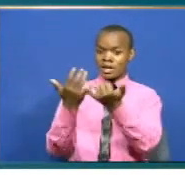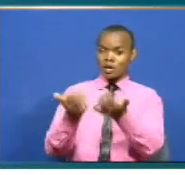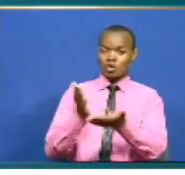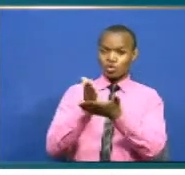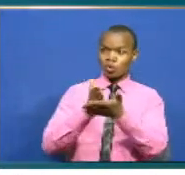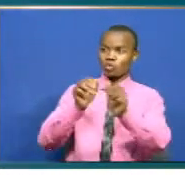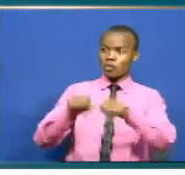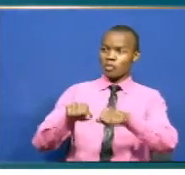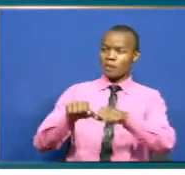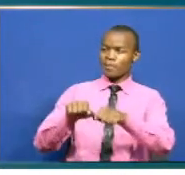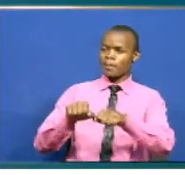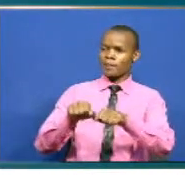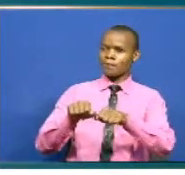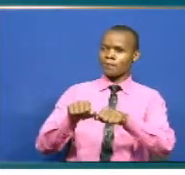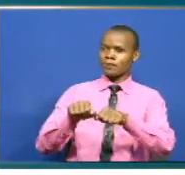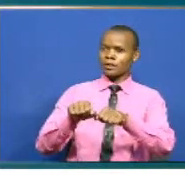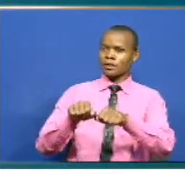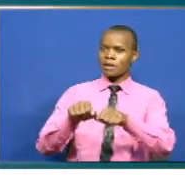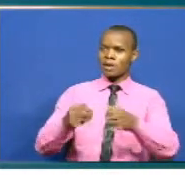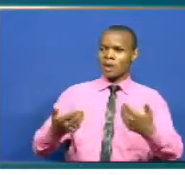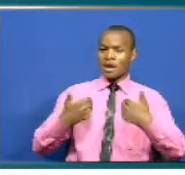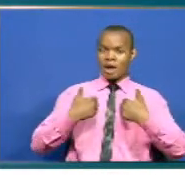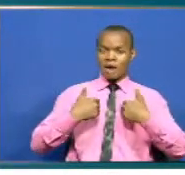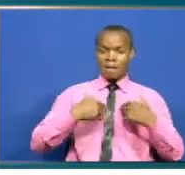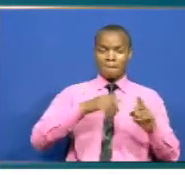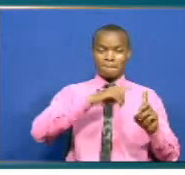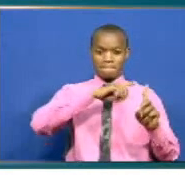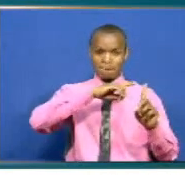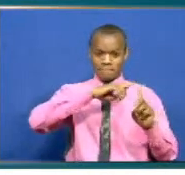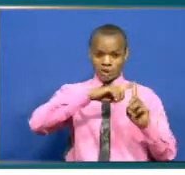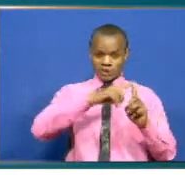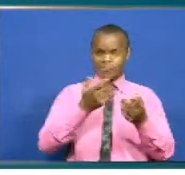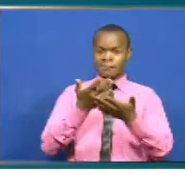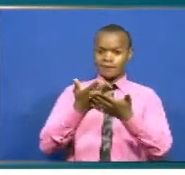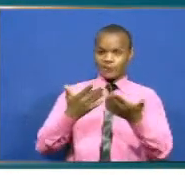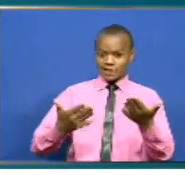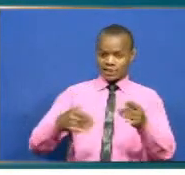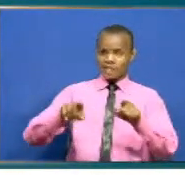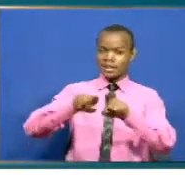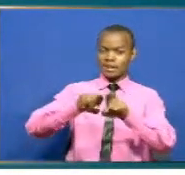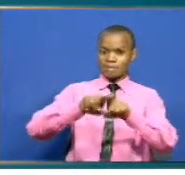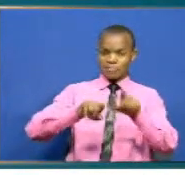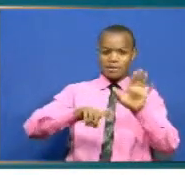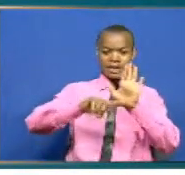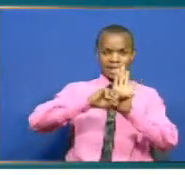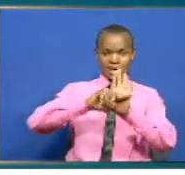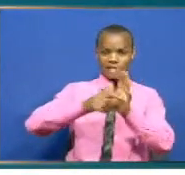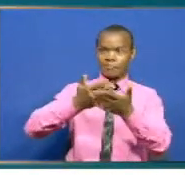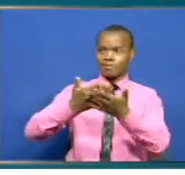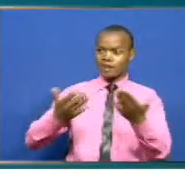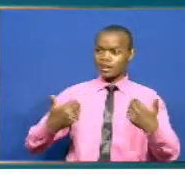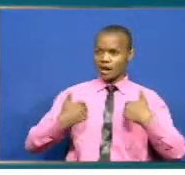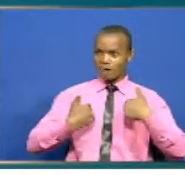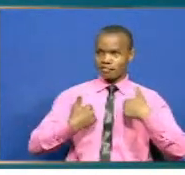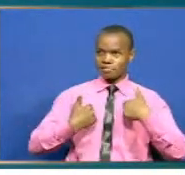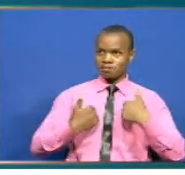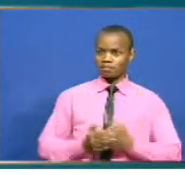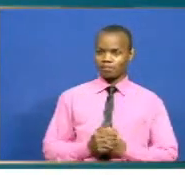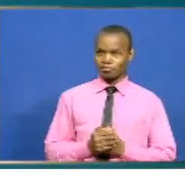that definitely it has its plus and minuses. But do we weigh it off